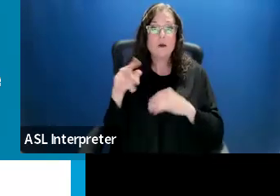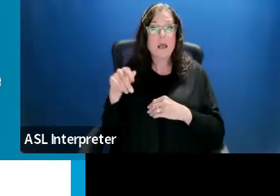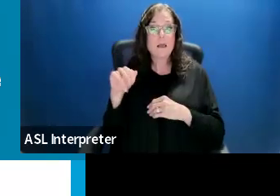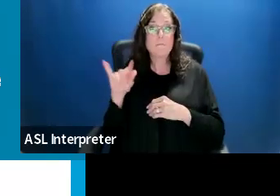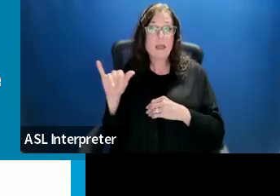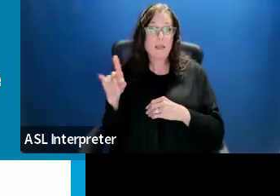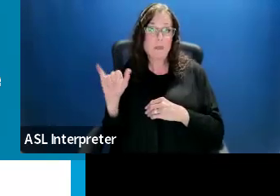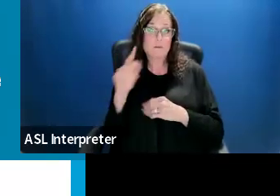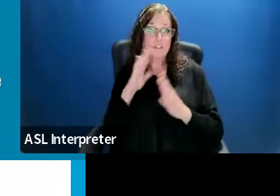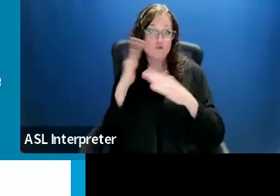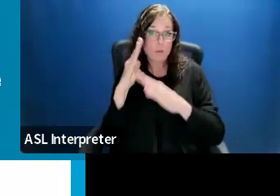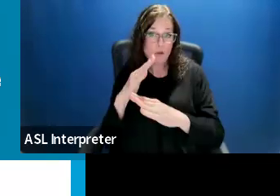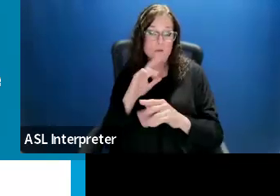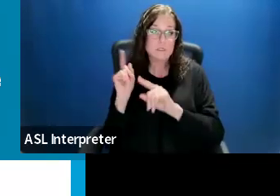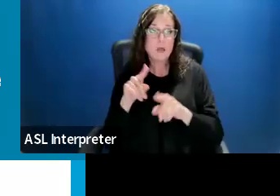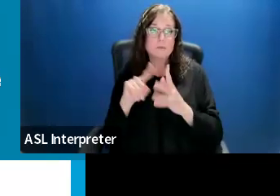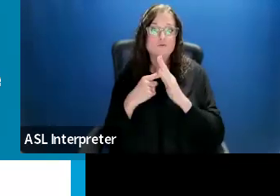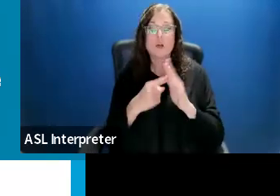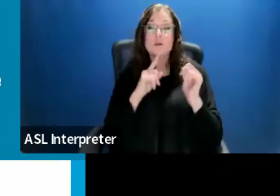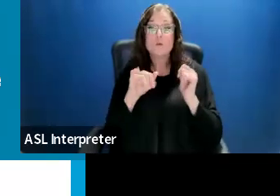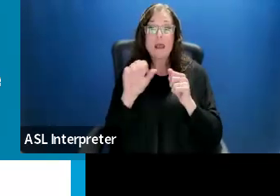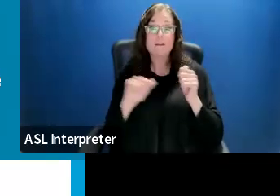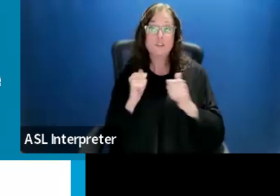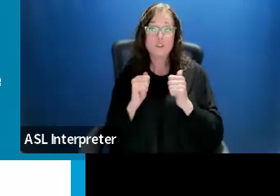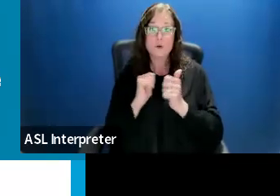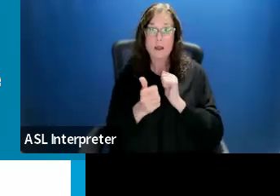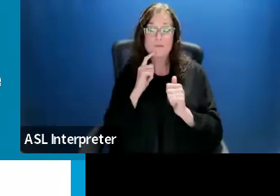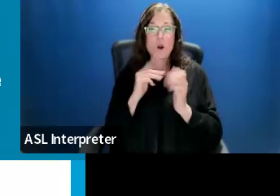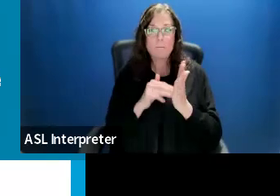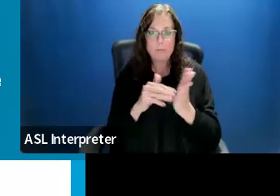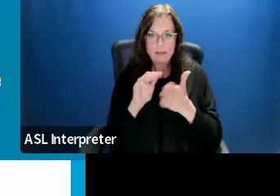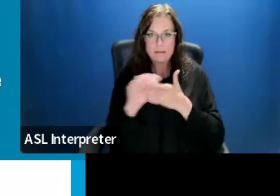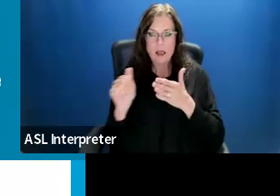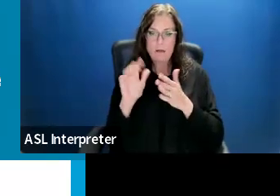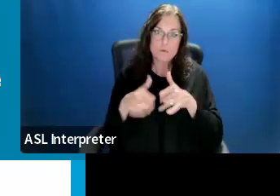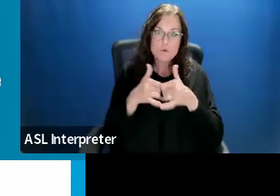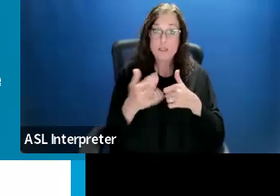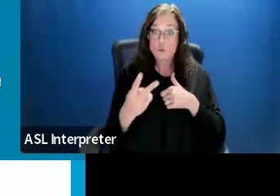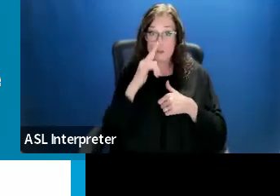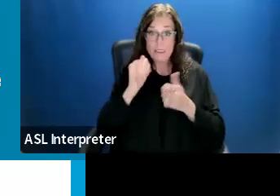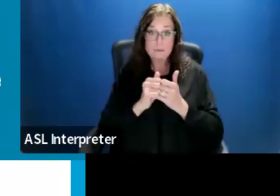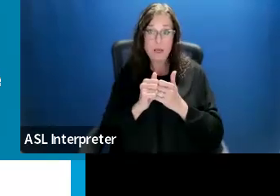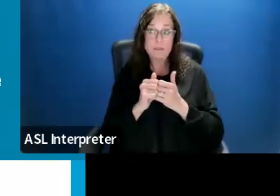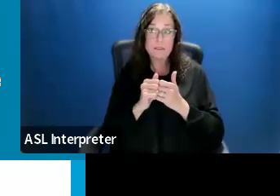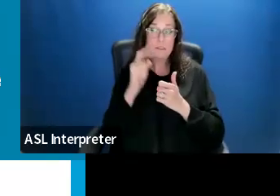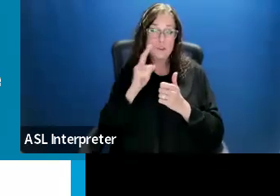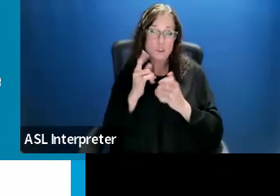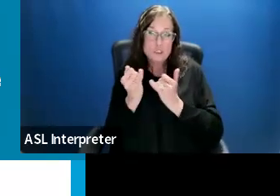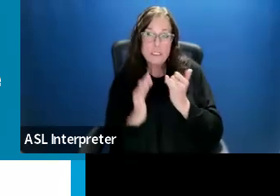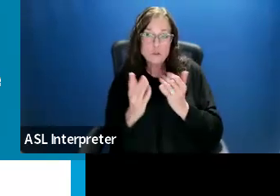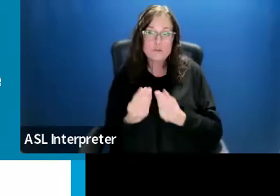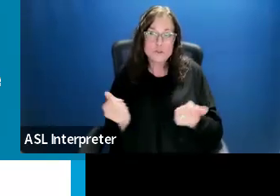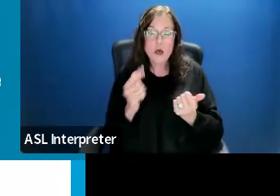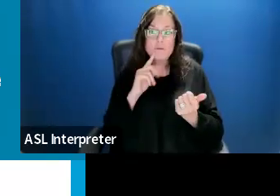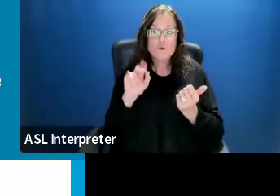is in trouble. In response, she launches a reality show contest for $1 million prize where 2 kids must outwit cheaters and solve her